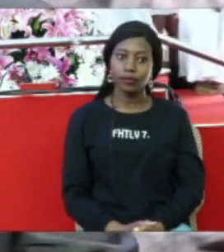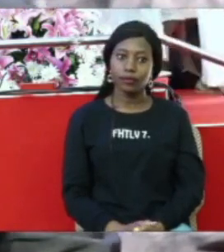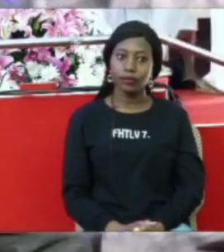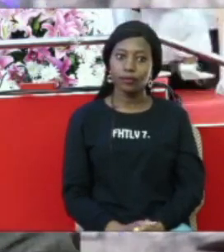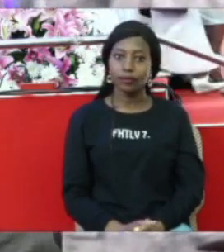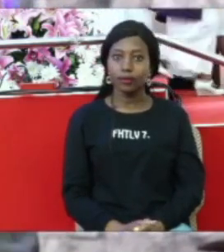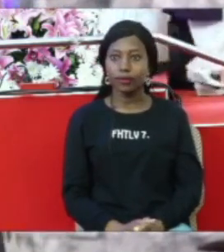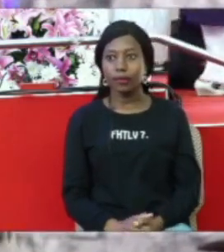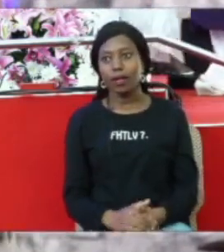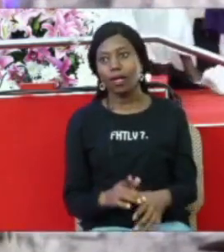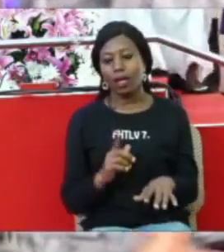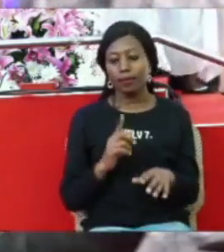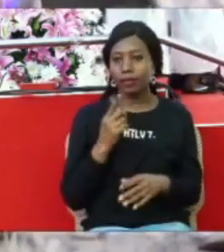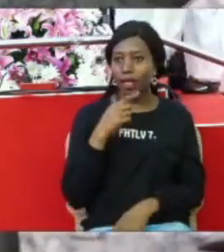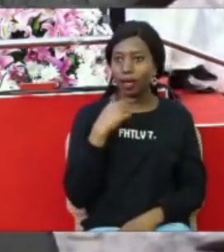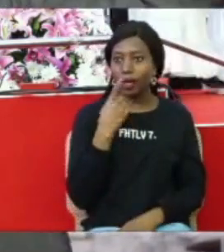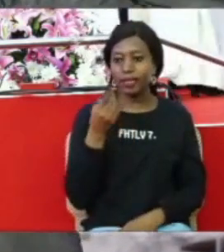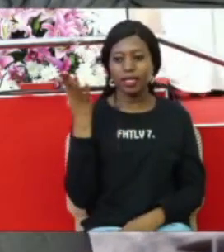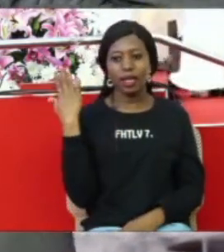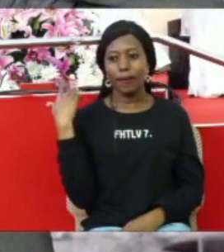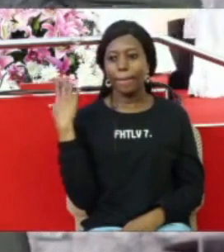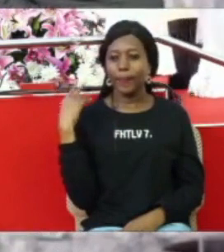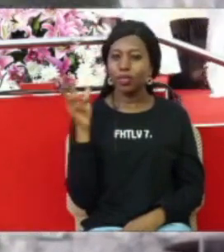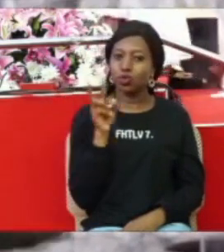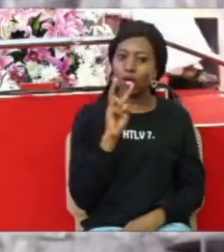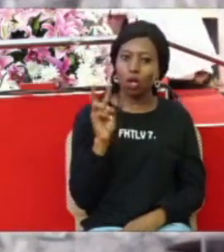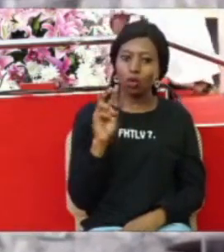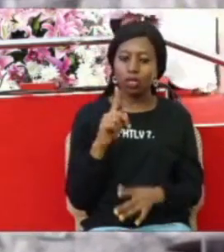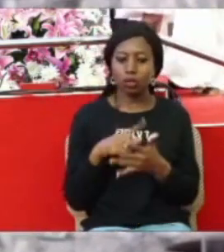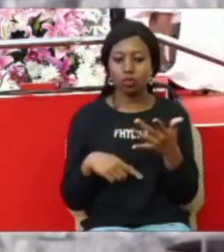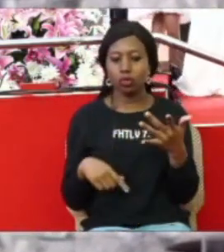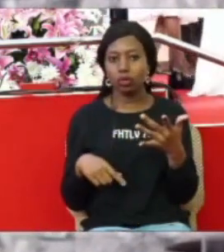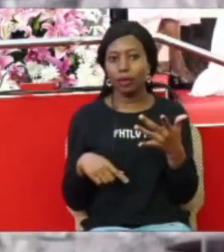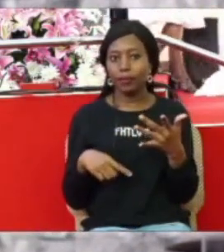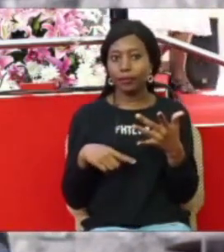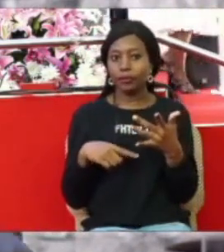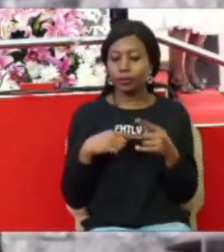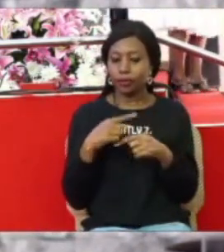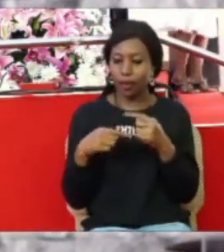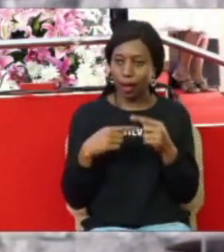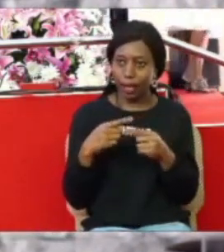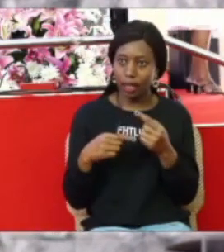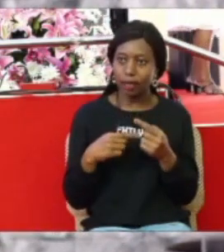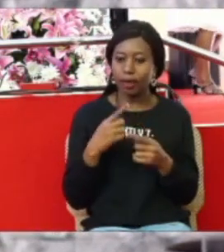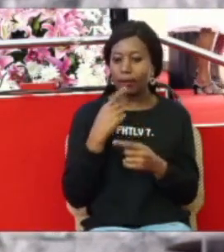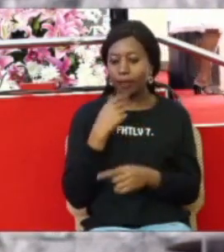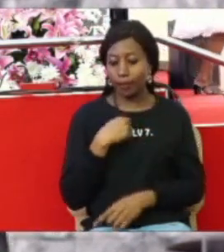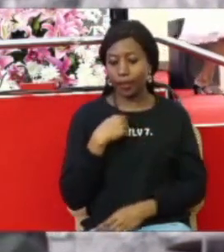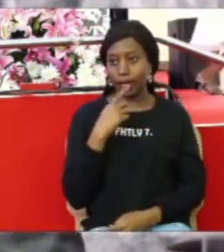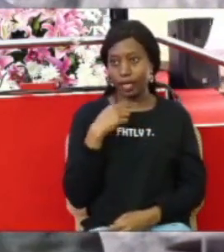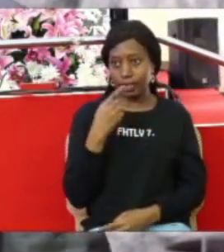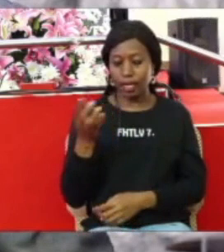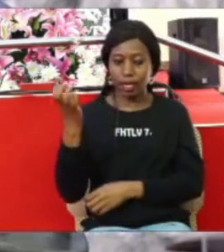So, as I said earlier, we are looking at a series that I started earlier, because I had said we will start, then Easter will come, and Easter